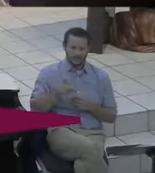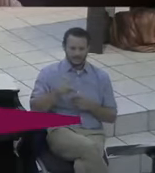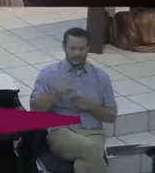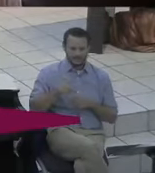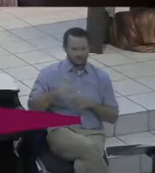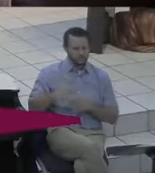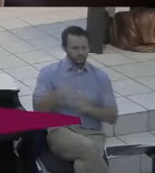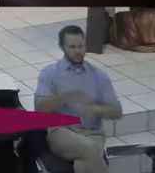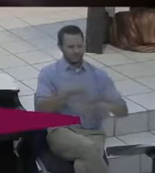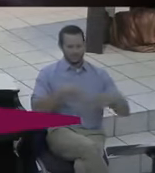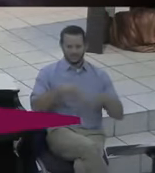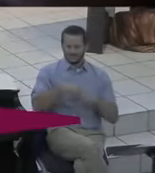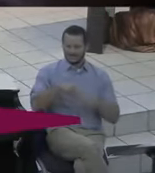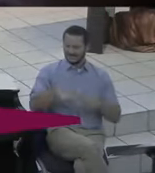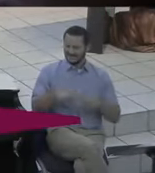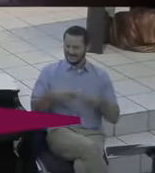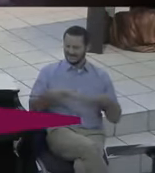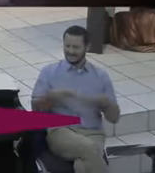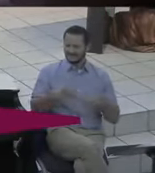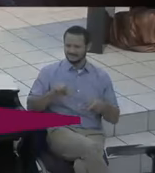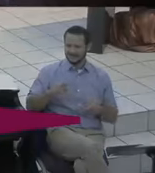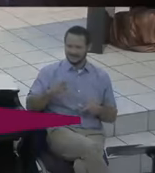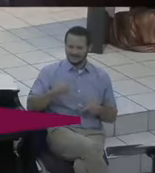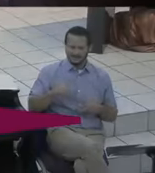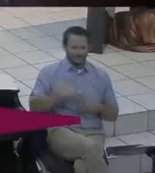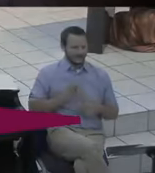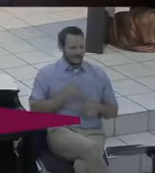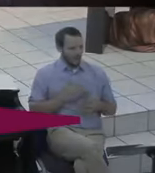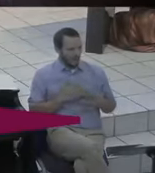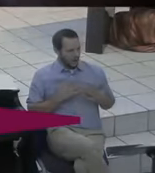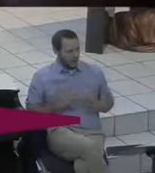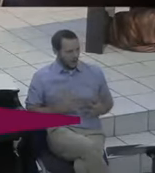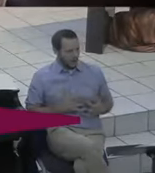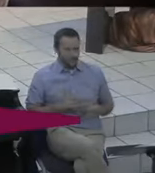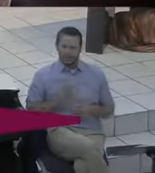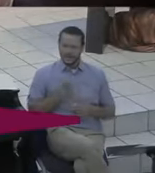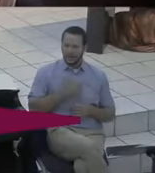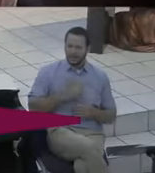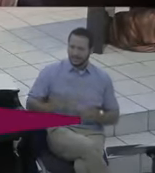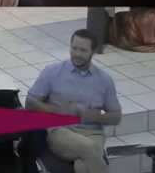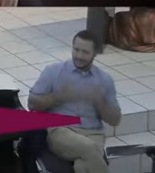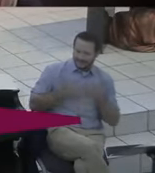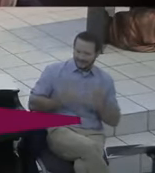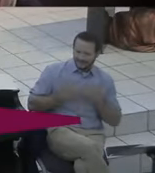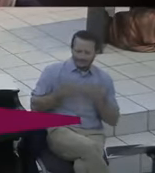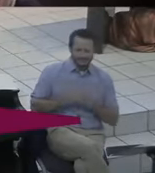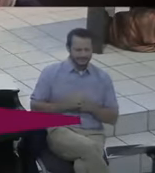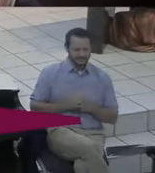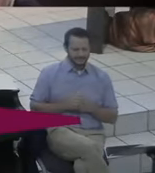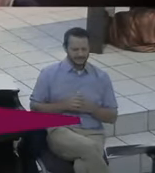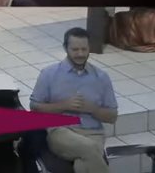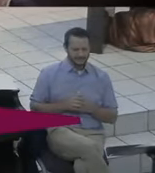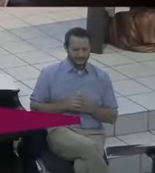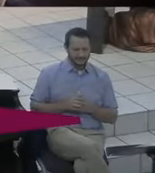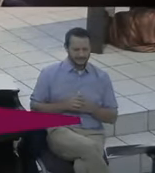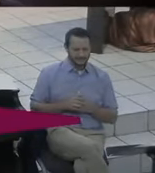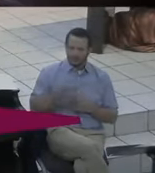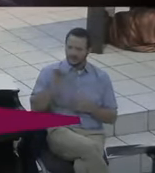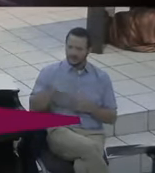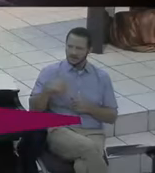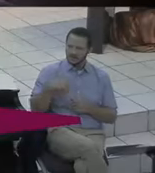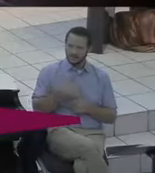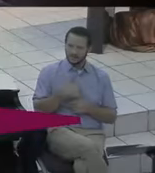this space, move in our hearts, move in our lives, that we might serve